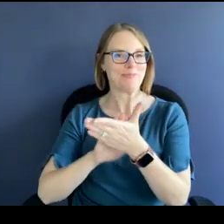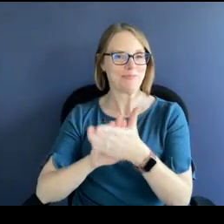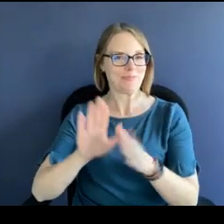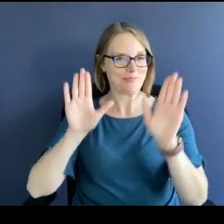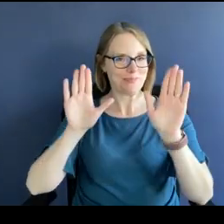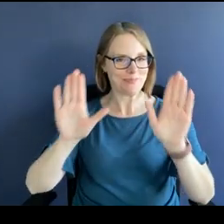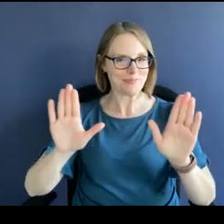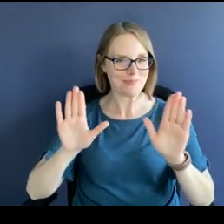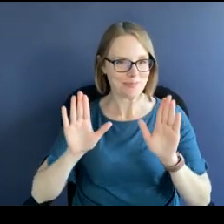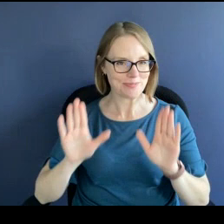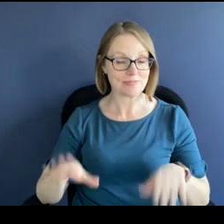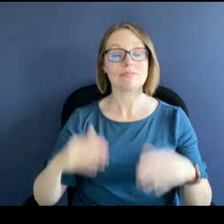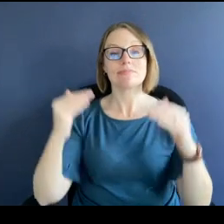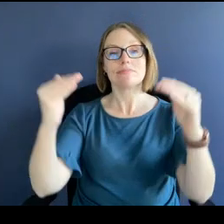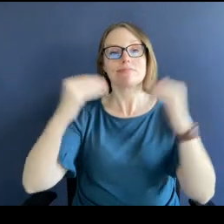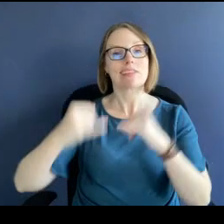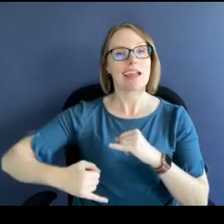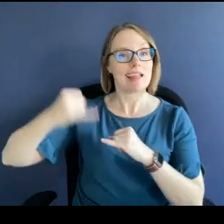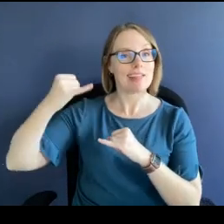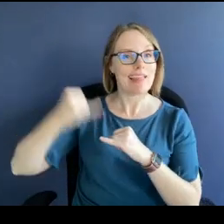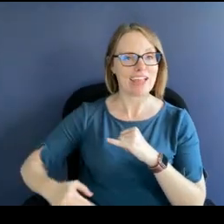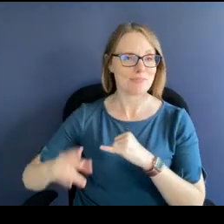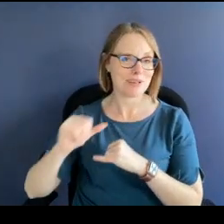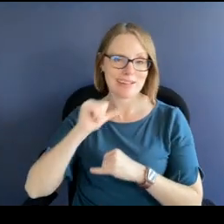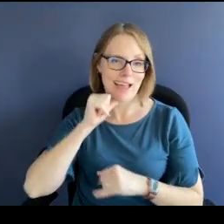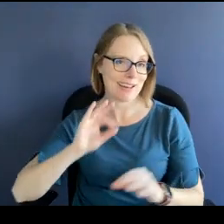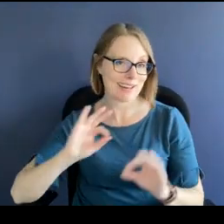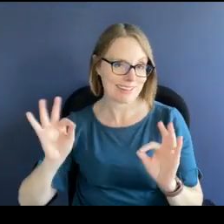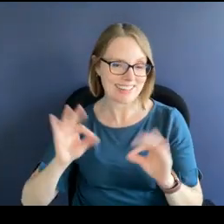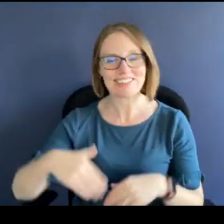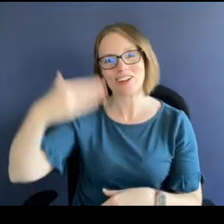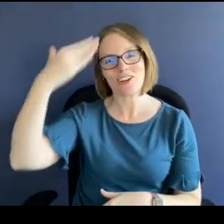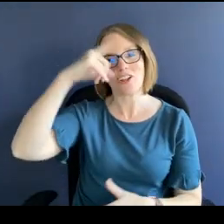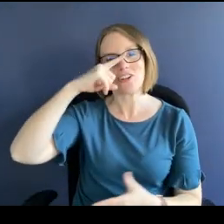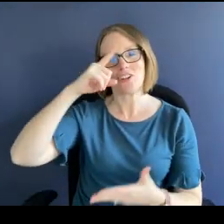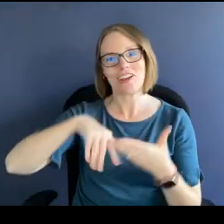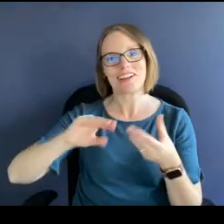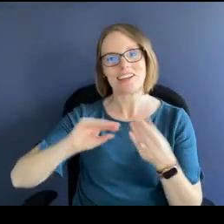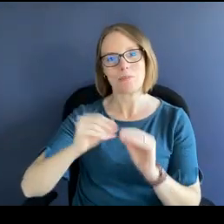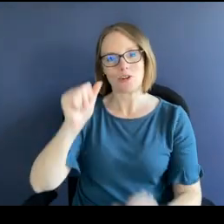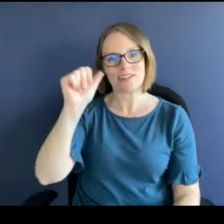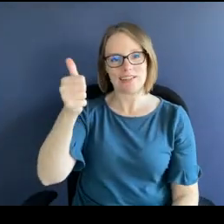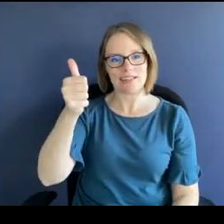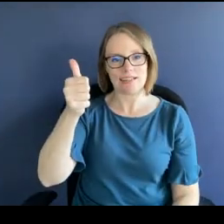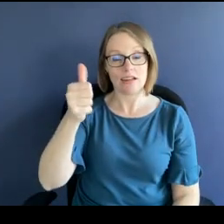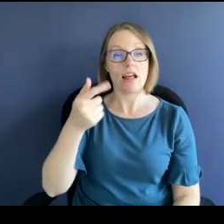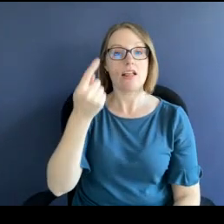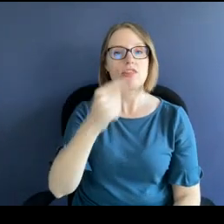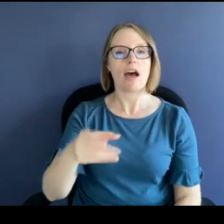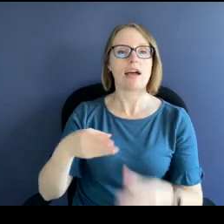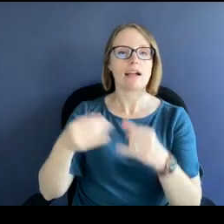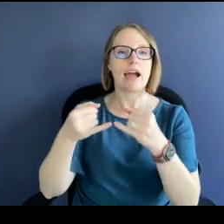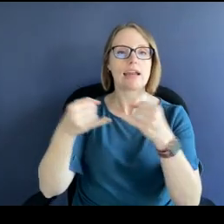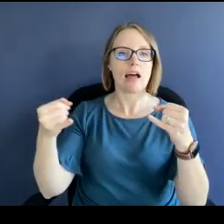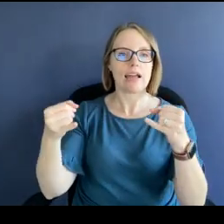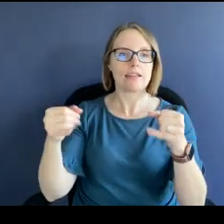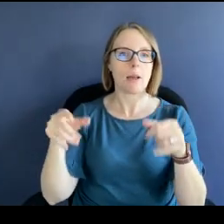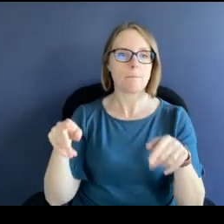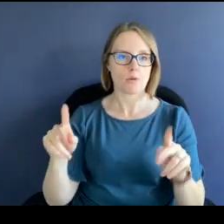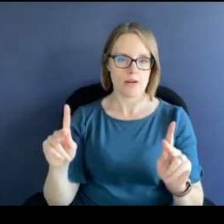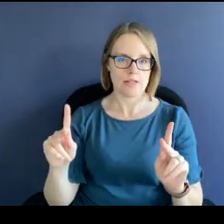fantastic. And last but not least, knowledge check 10, the guidelines permit